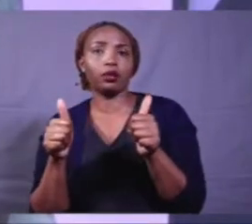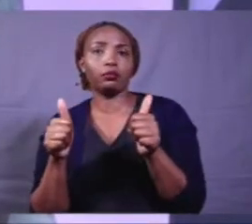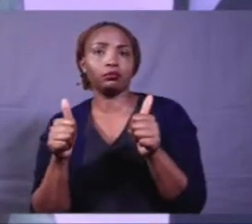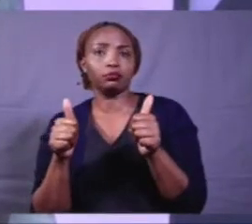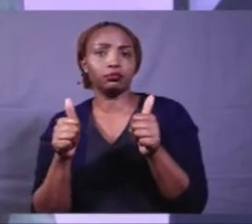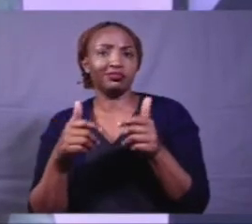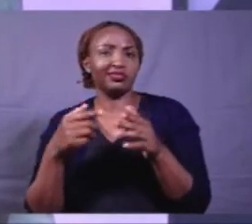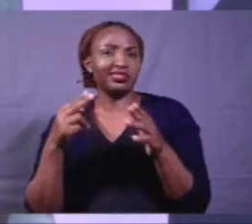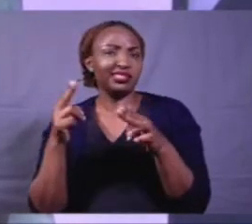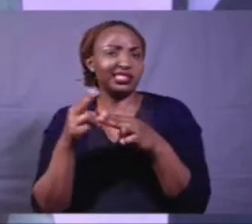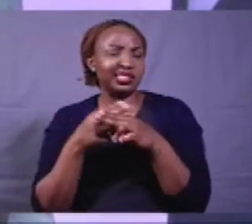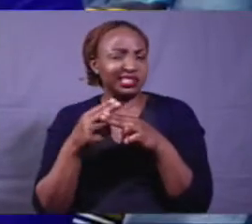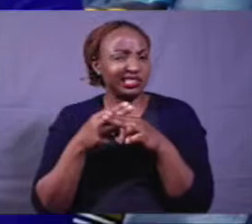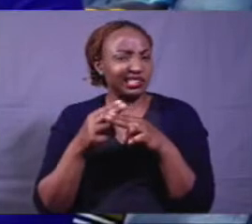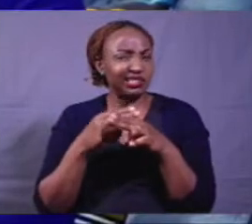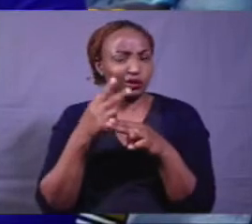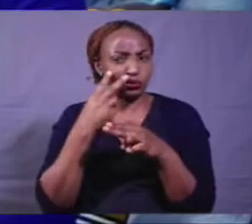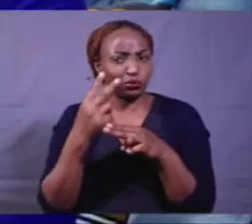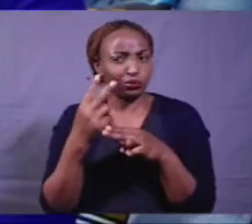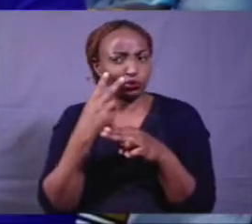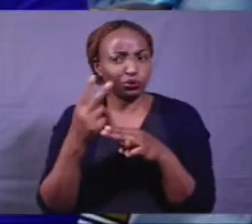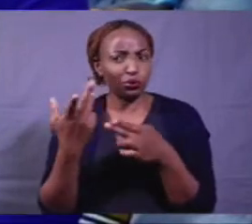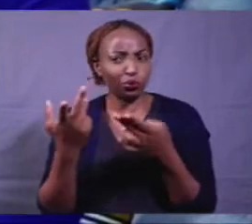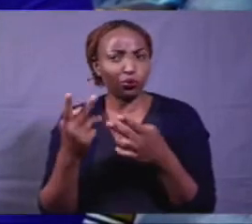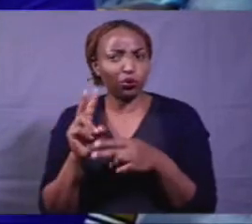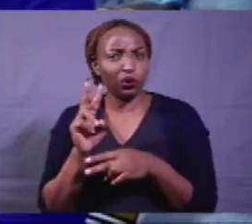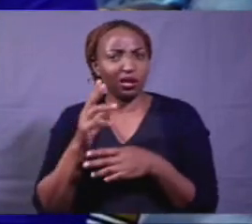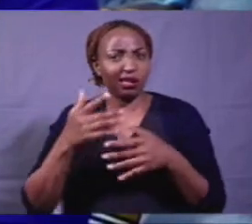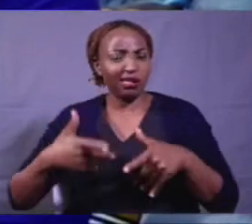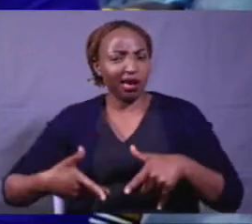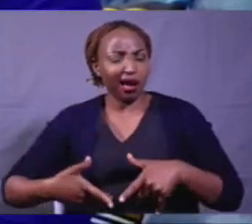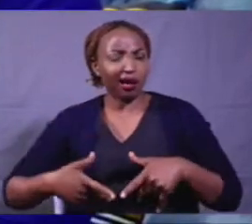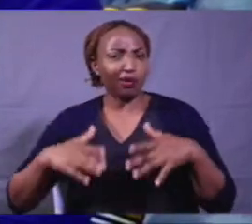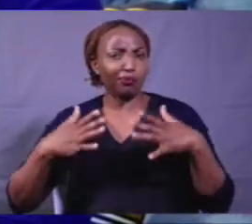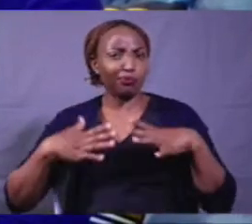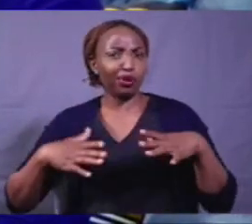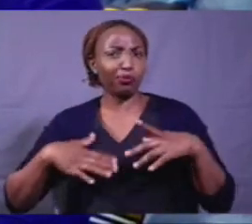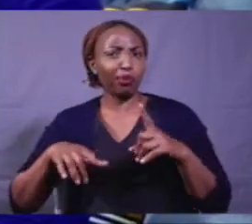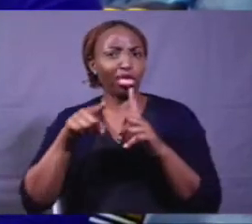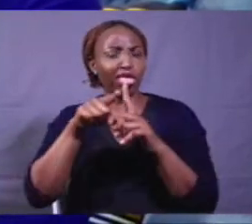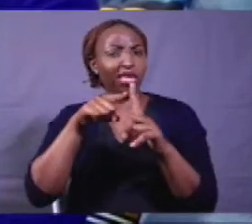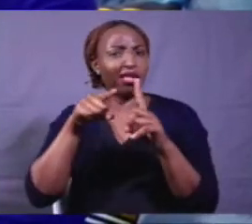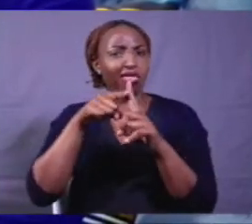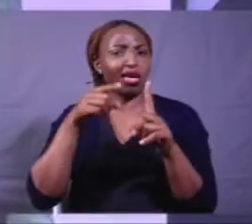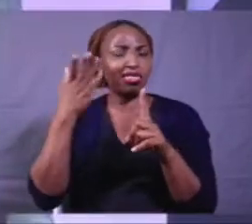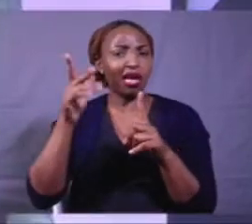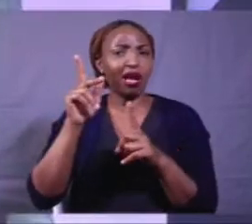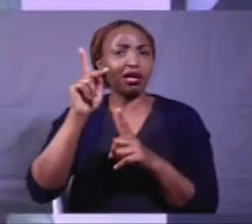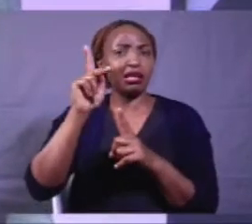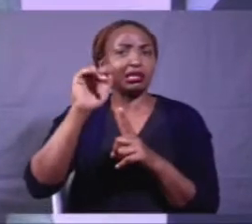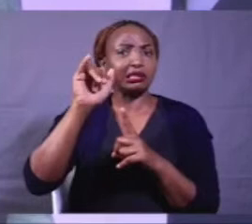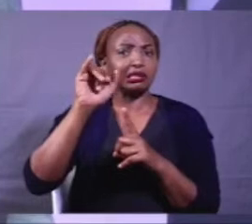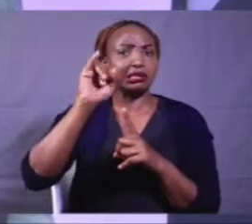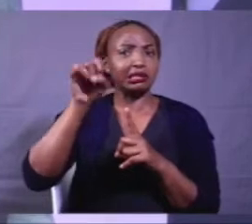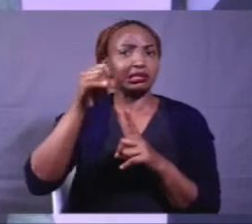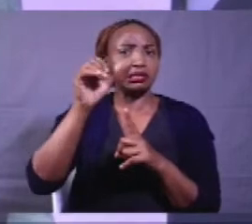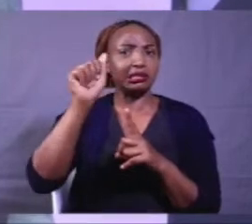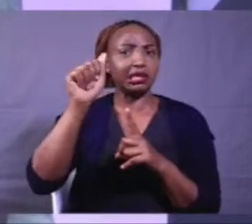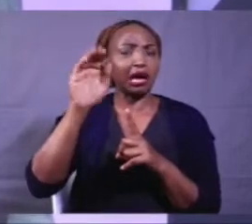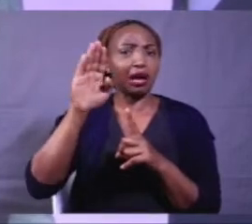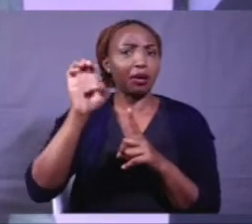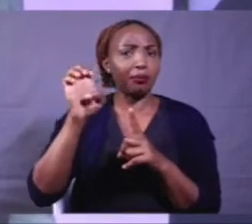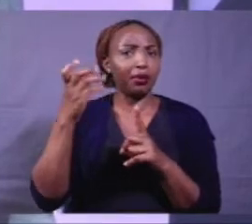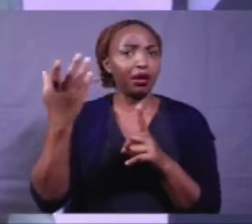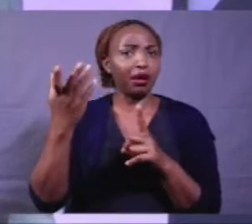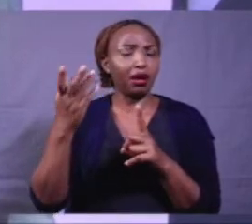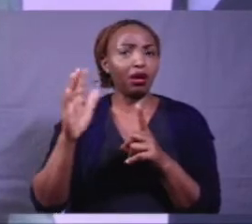allegation. Young people were murdered. Mm-hmm. Their bodies were found, mm-hmm. In some, I think, Kijabe forest. And the allegation was they